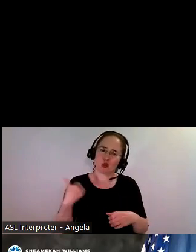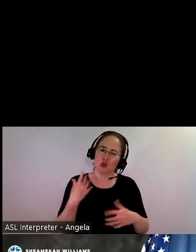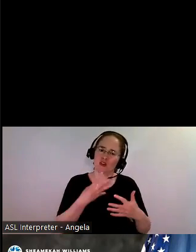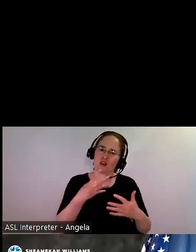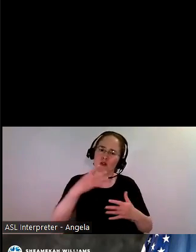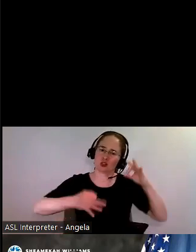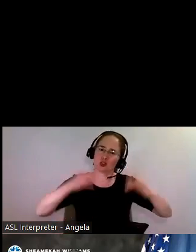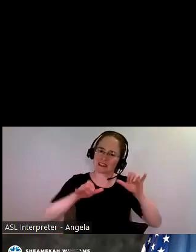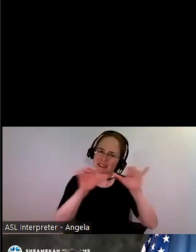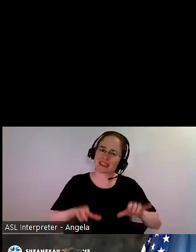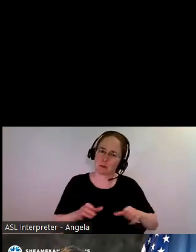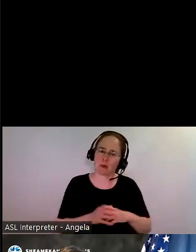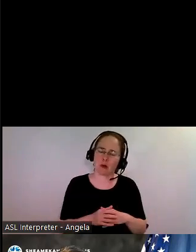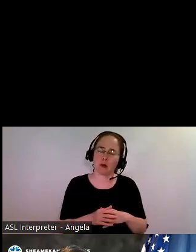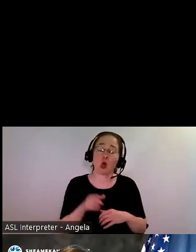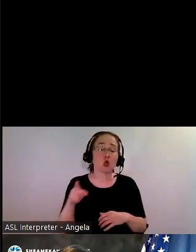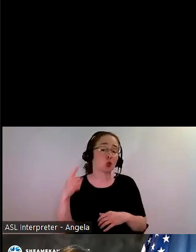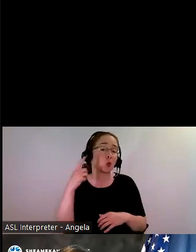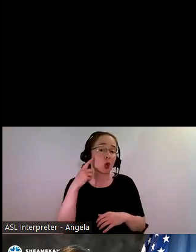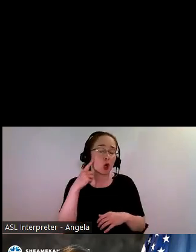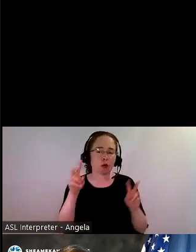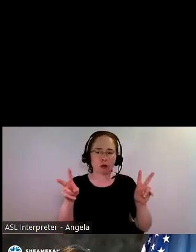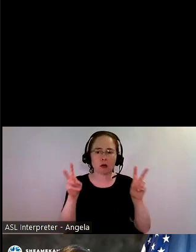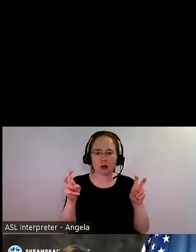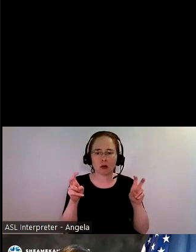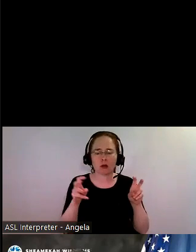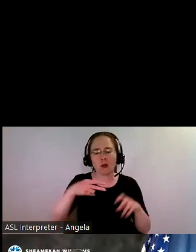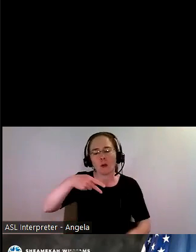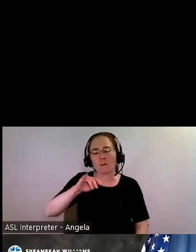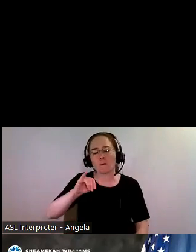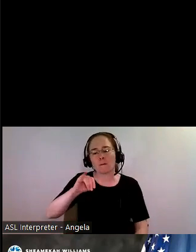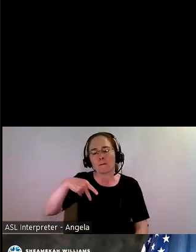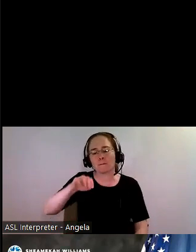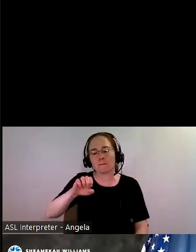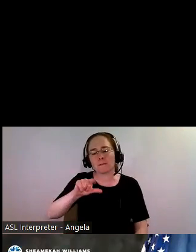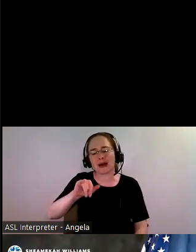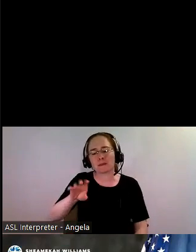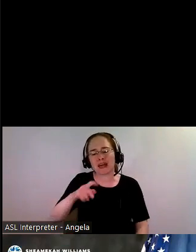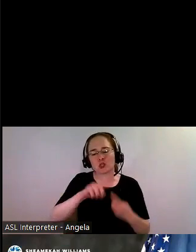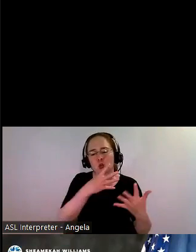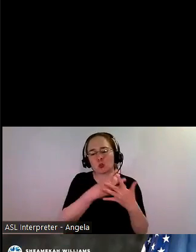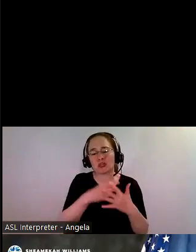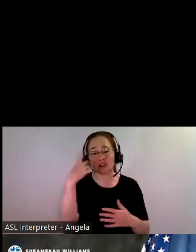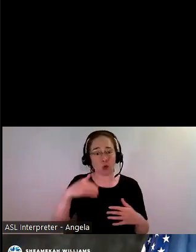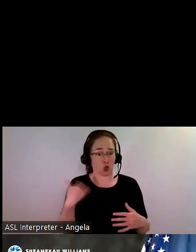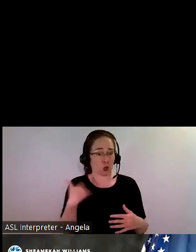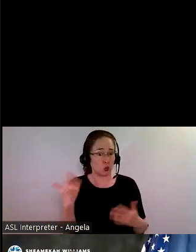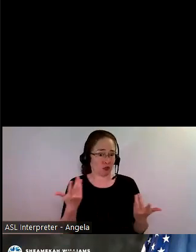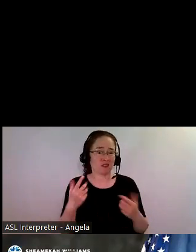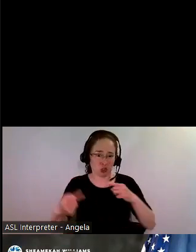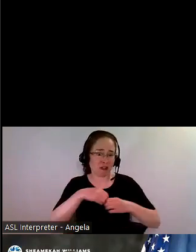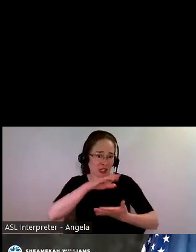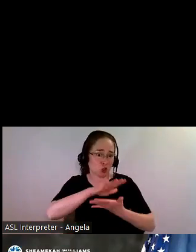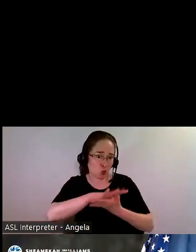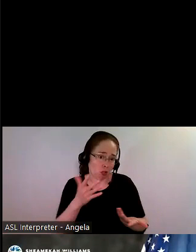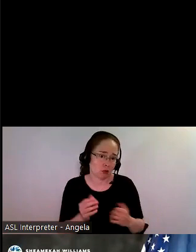that oftentimes we've heard that slogan, pipeline to prison for youth that are really struggling in the school system. So this is an